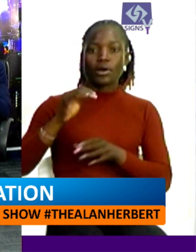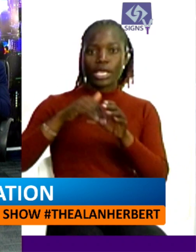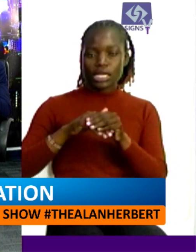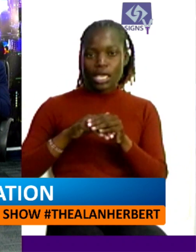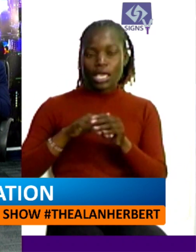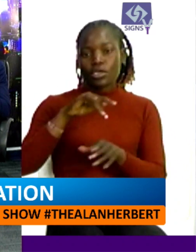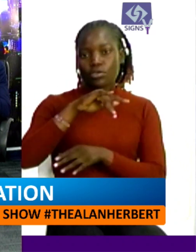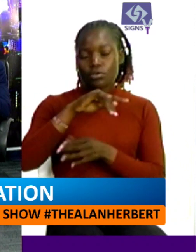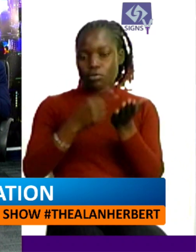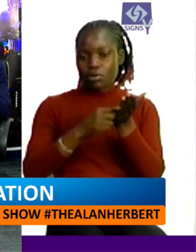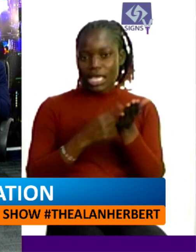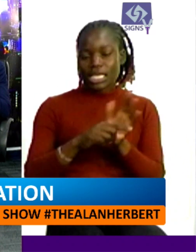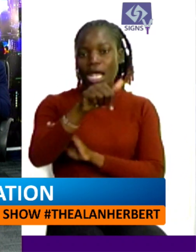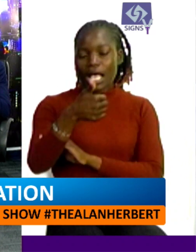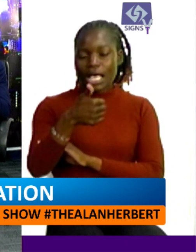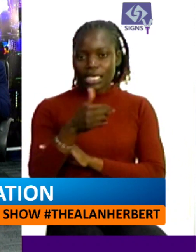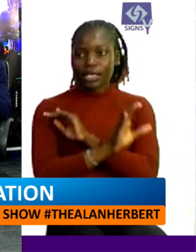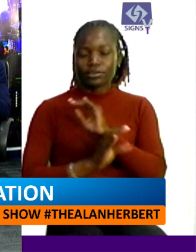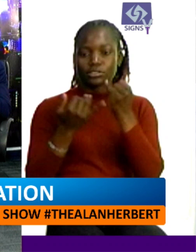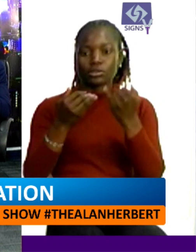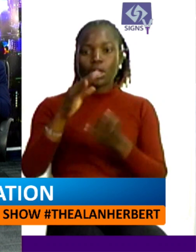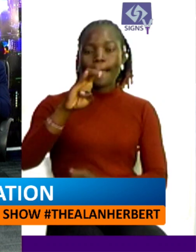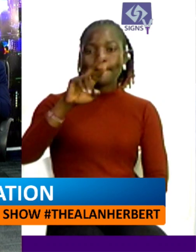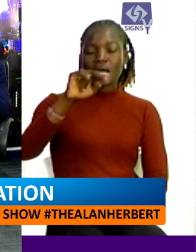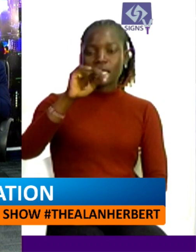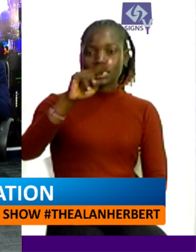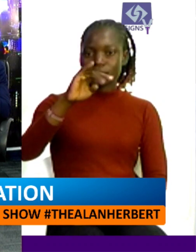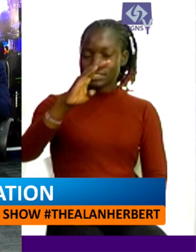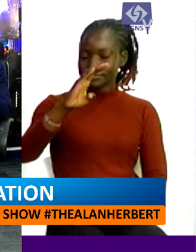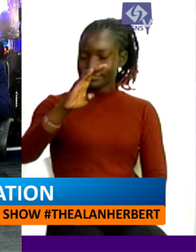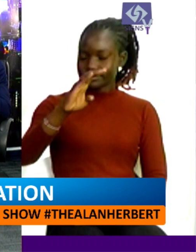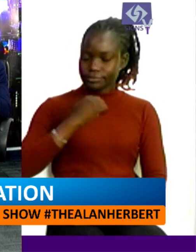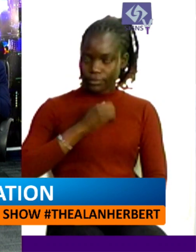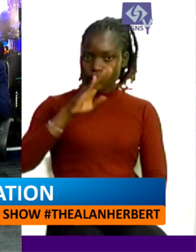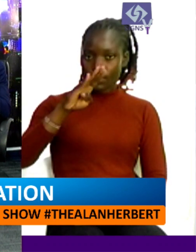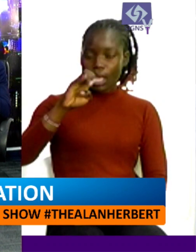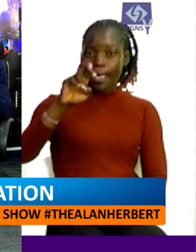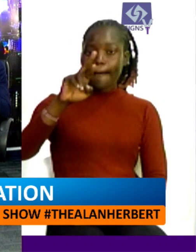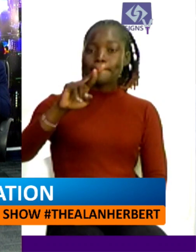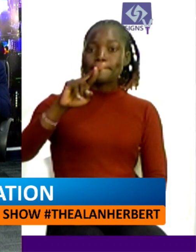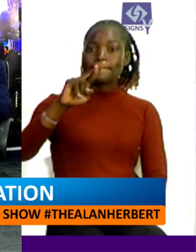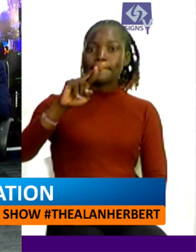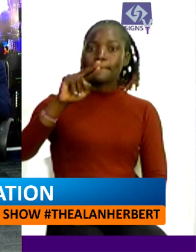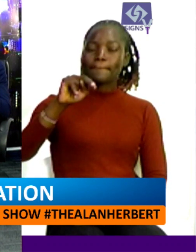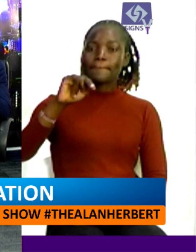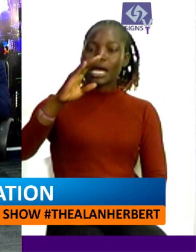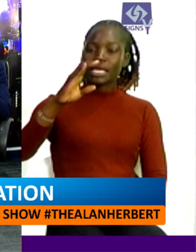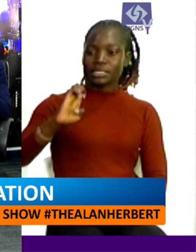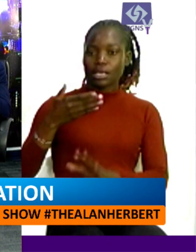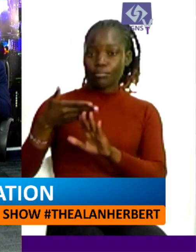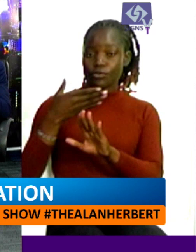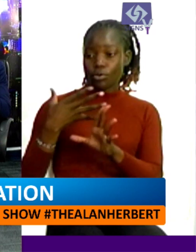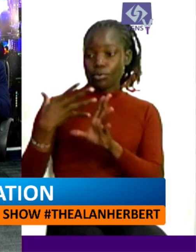across other African countries. Now, Bernice, before we went for the break, we were talking about how this work